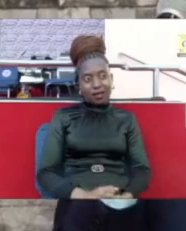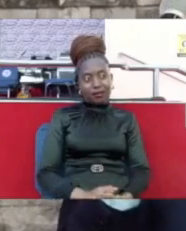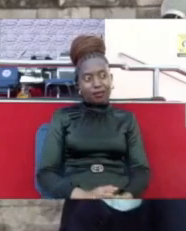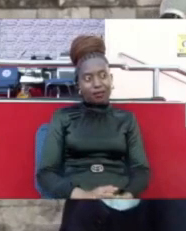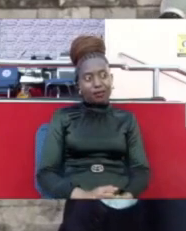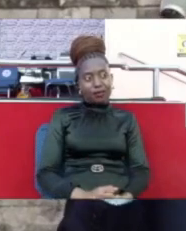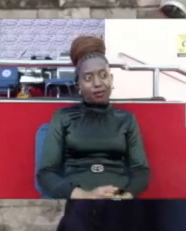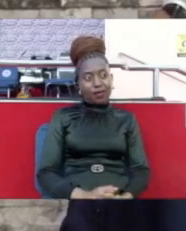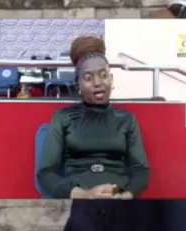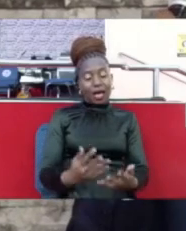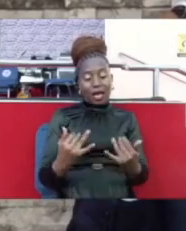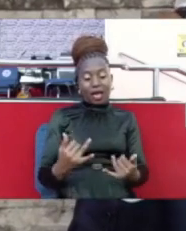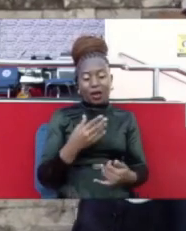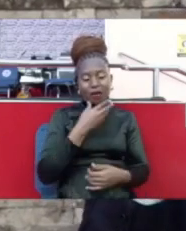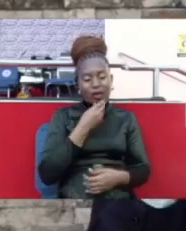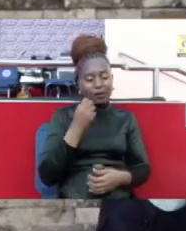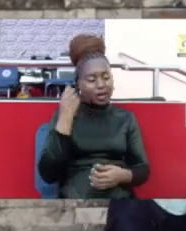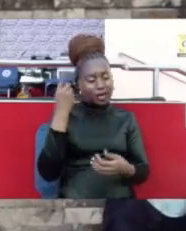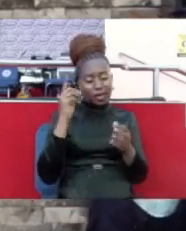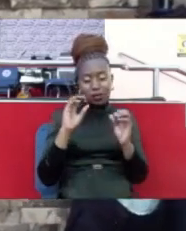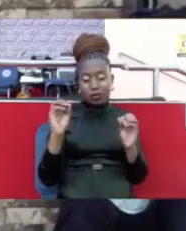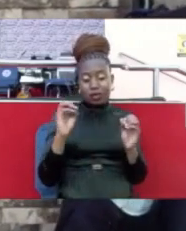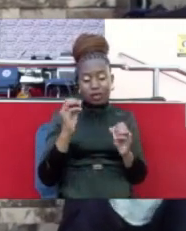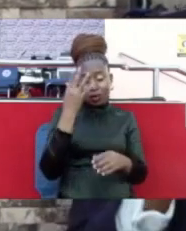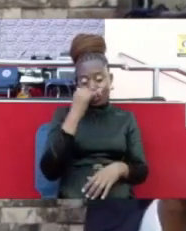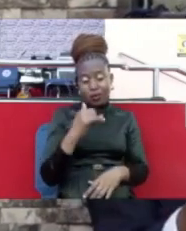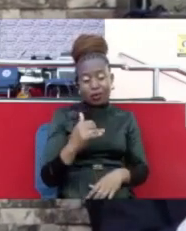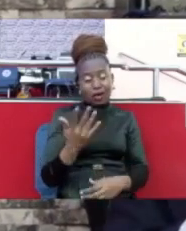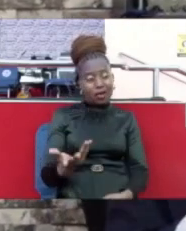not figure out. Na hangeelewa. Why? Kwa nini?